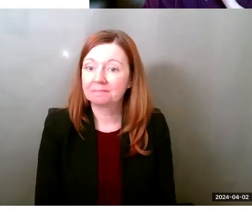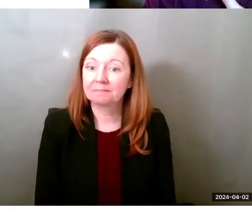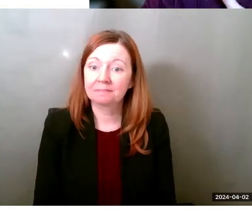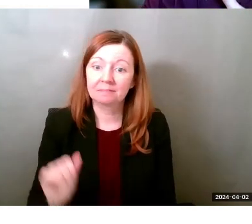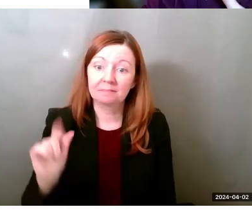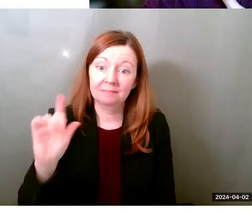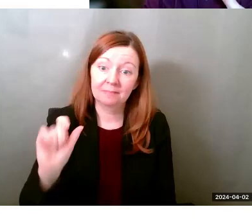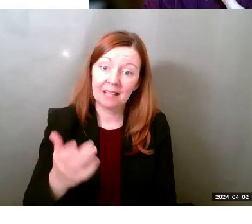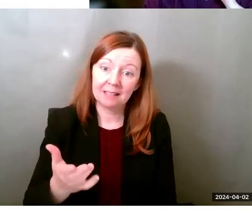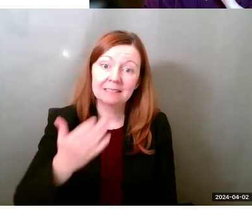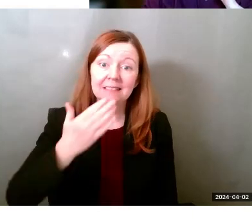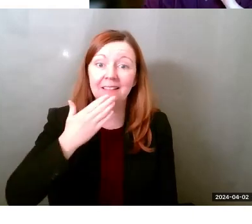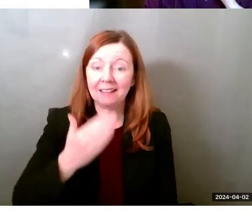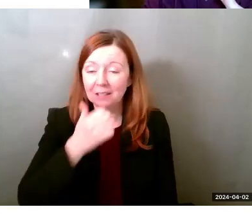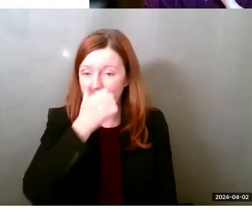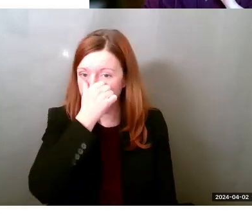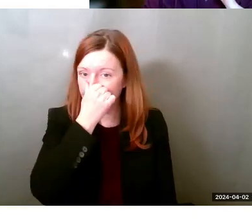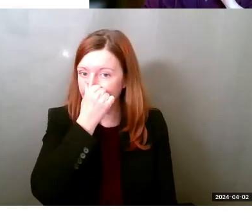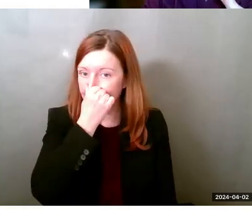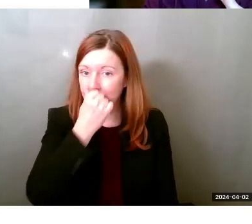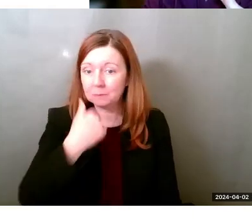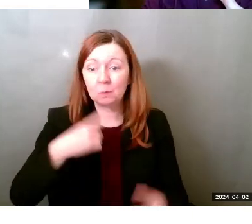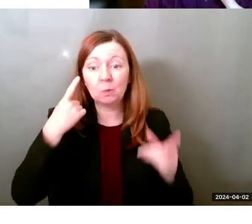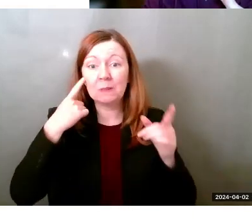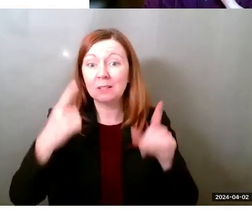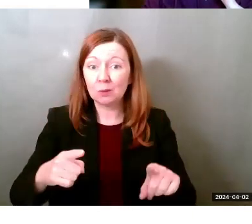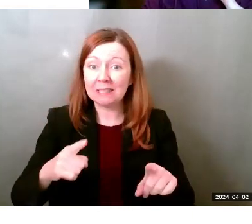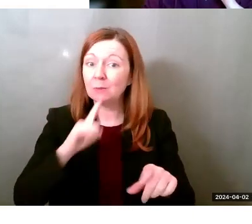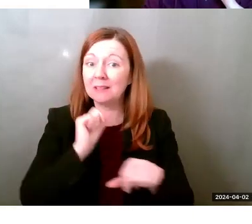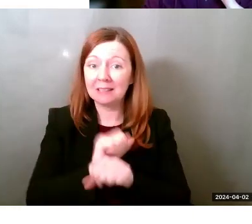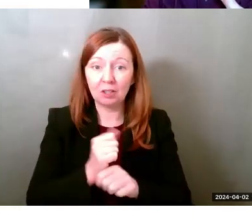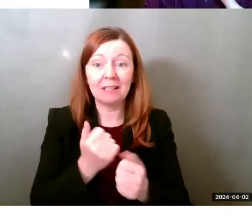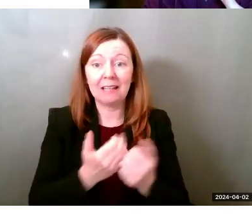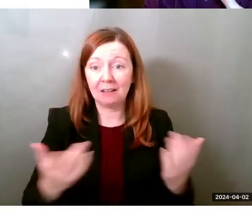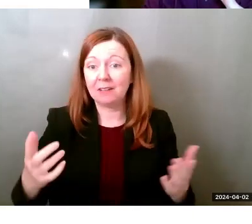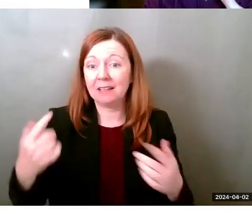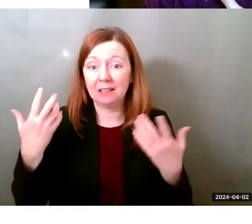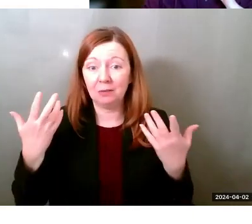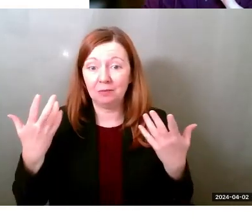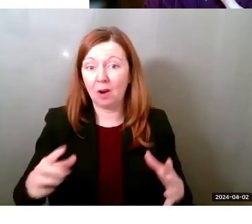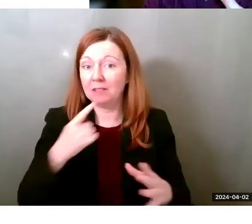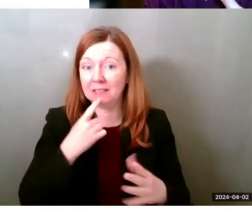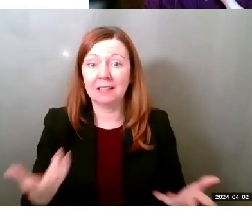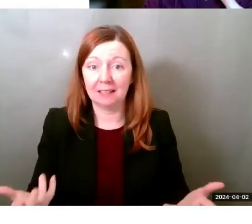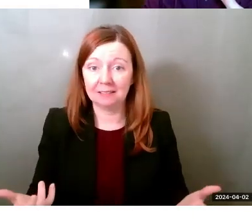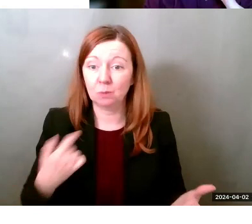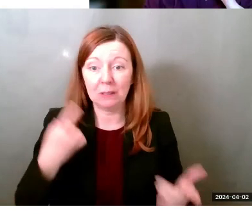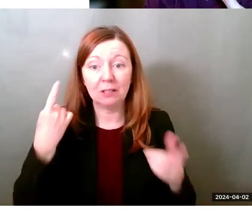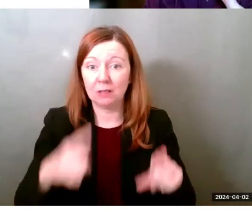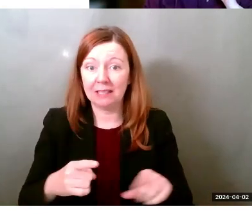Alex? Thank you. You know, I would just say we agree with literally everything that you've all said.